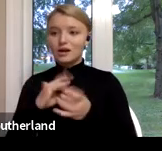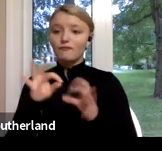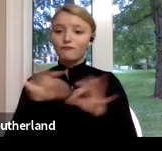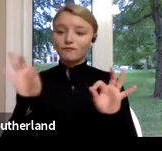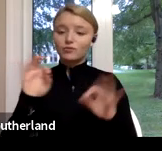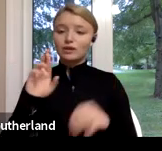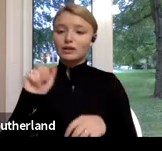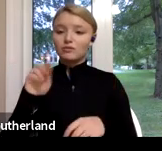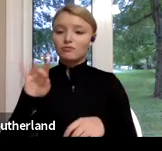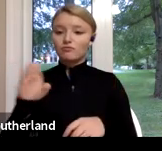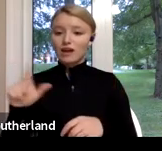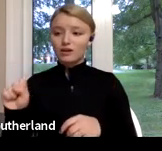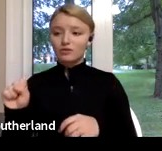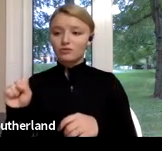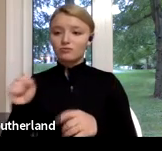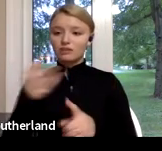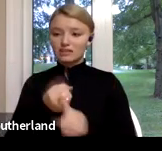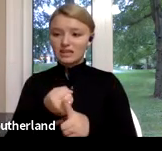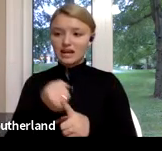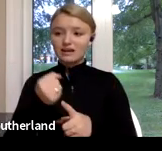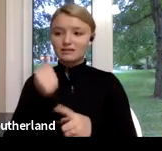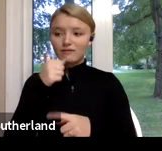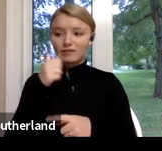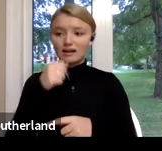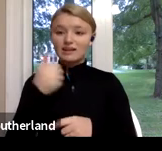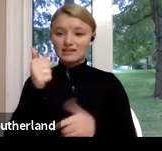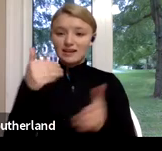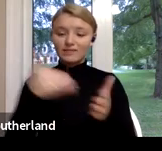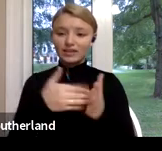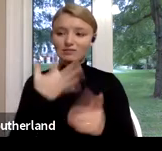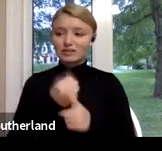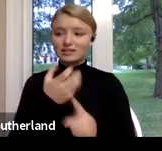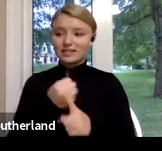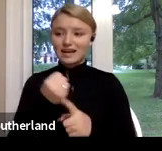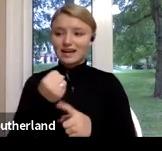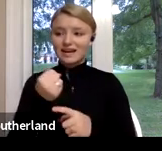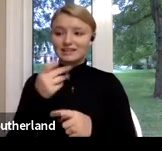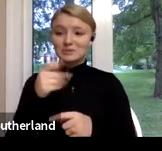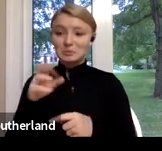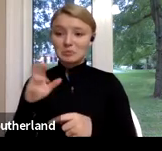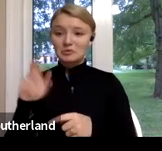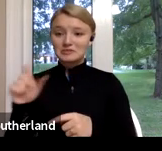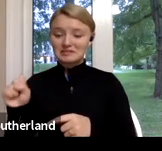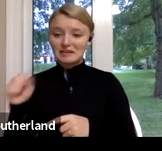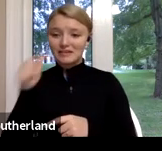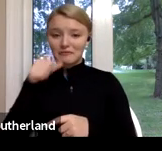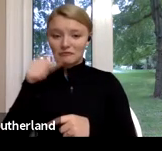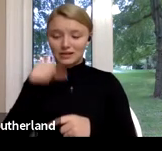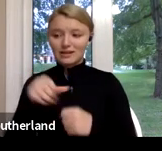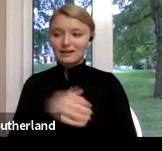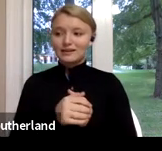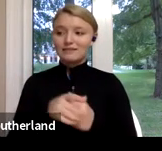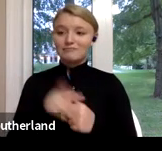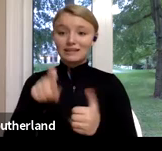cell per day. That's crazy. Our body needs help. It needs reinforcements. So